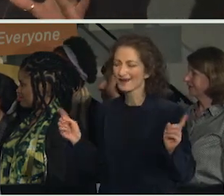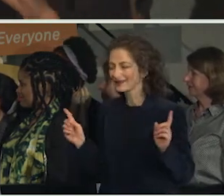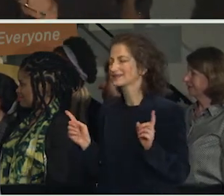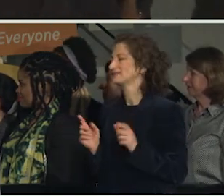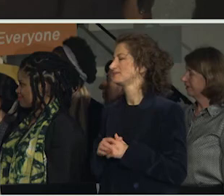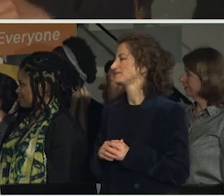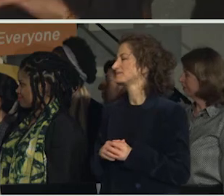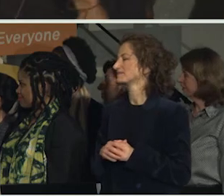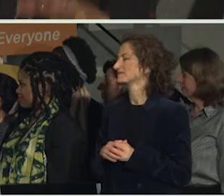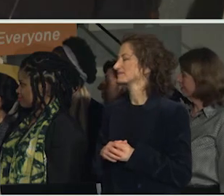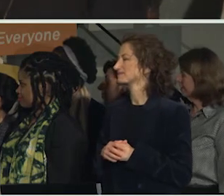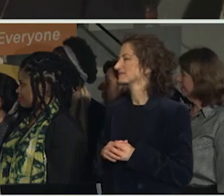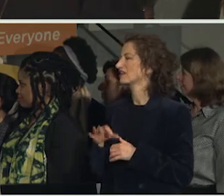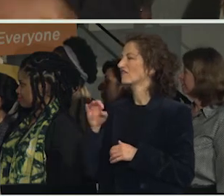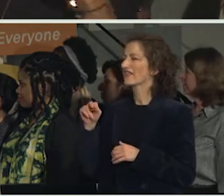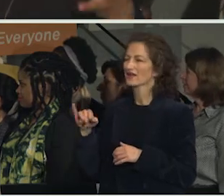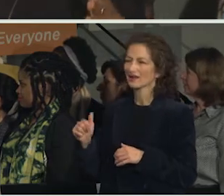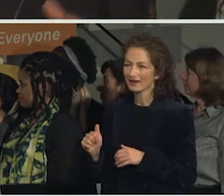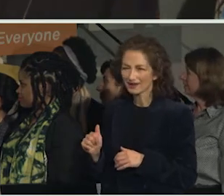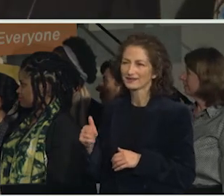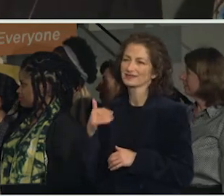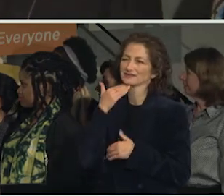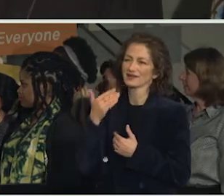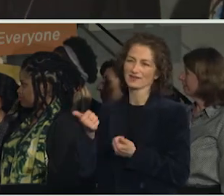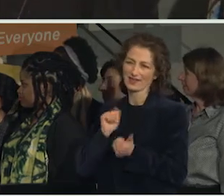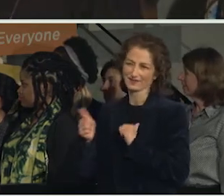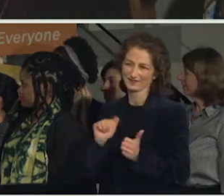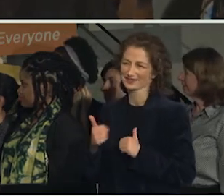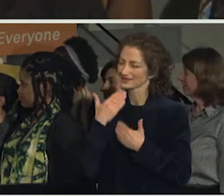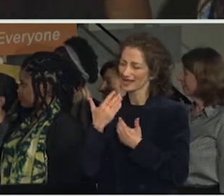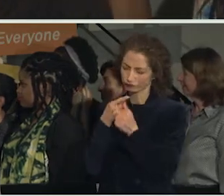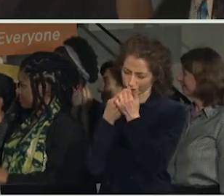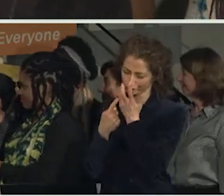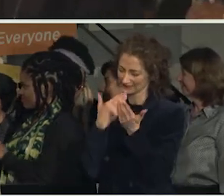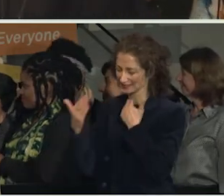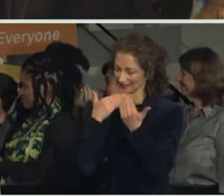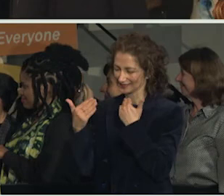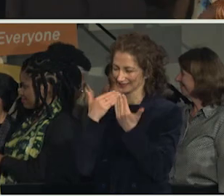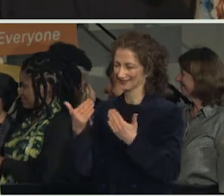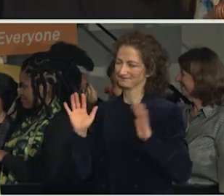for... Fenya, for helping out today. Thank you so much.